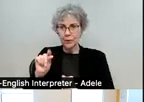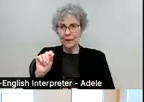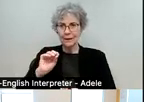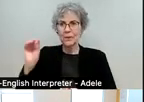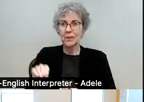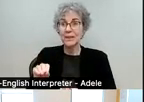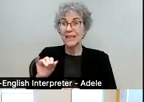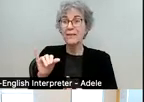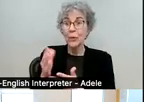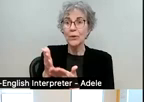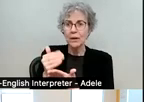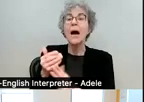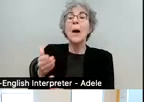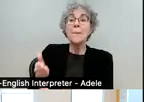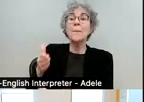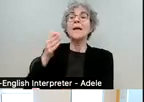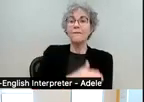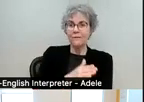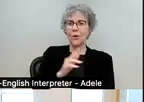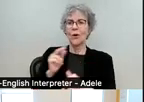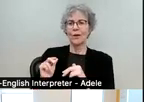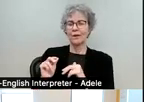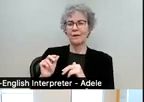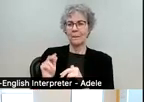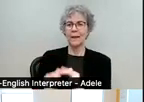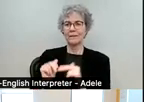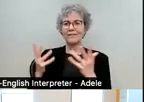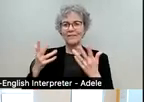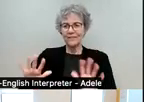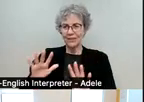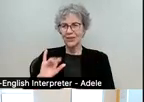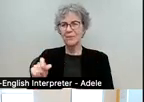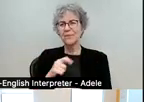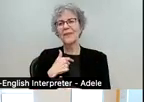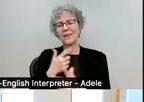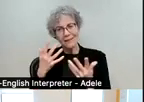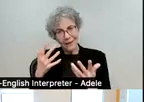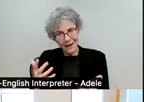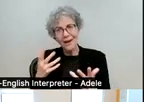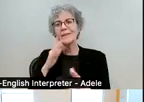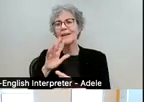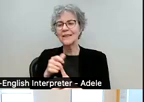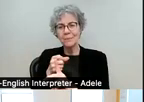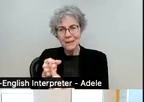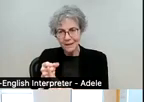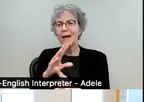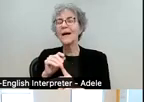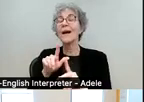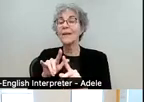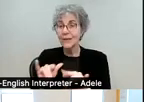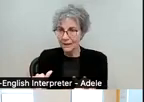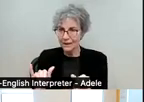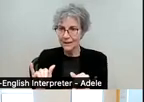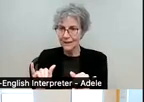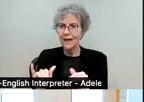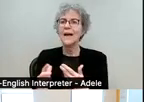built. And again, with the same idea of having some impact, but also making sure that